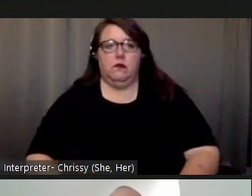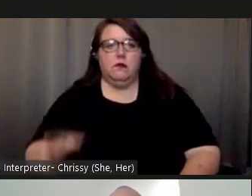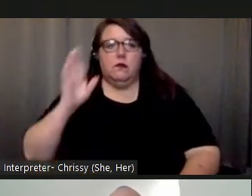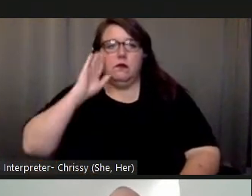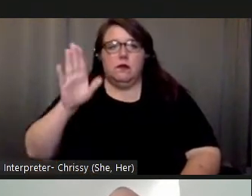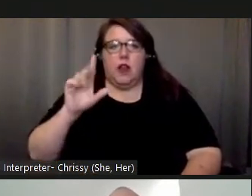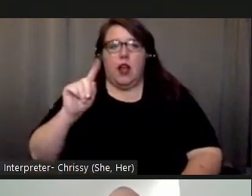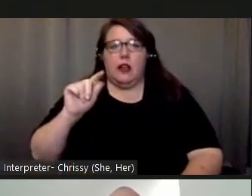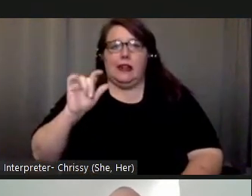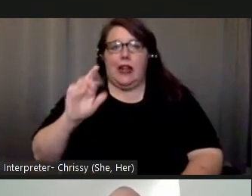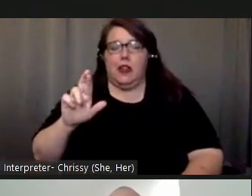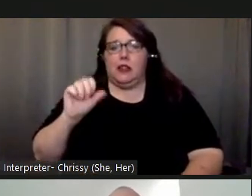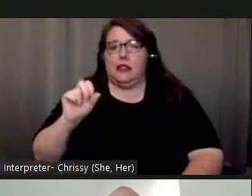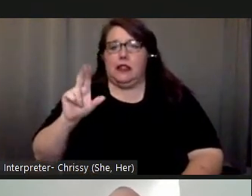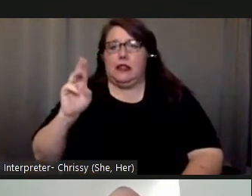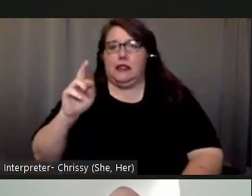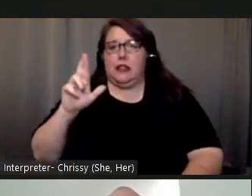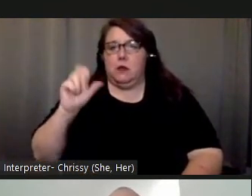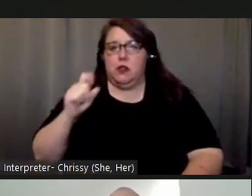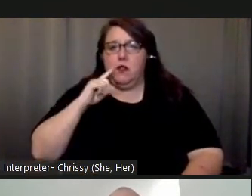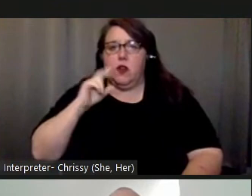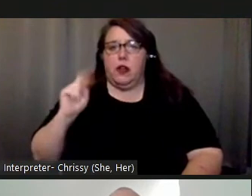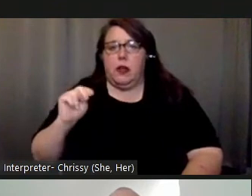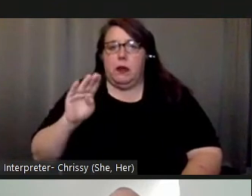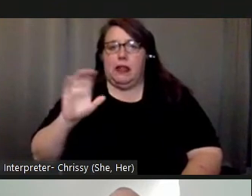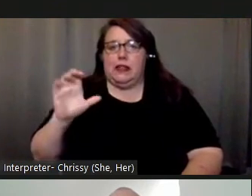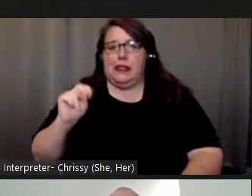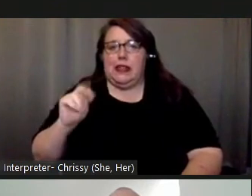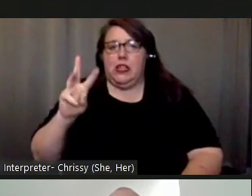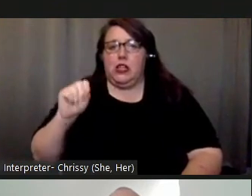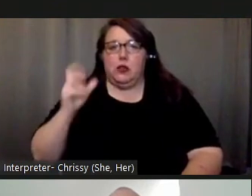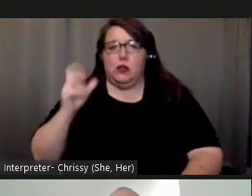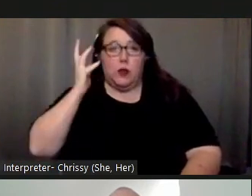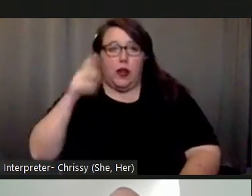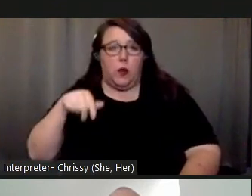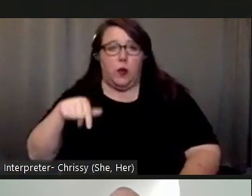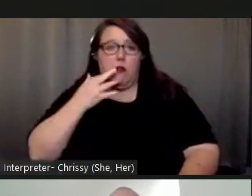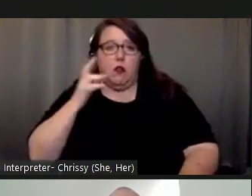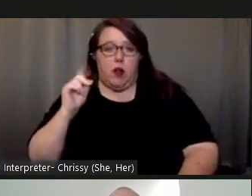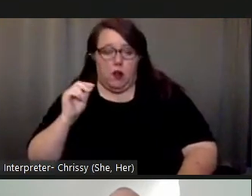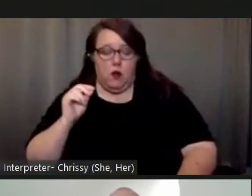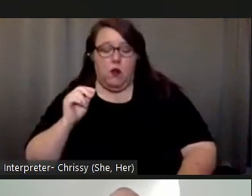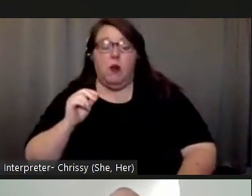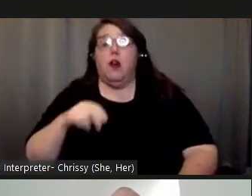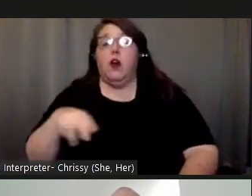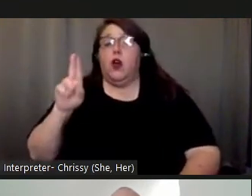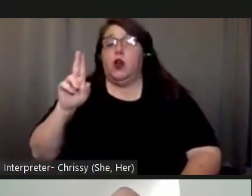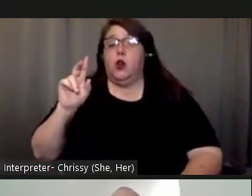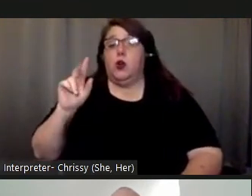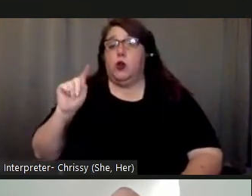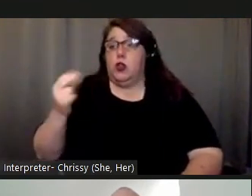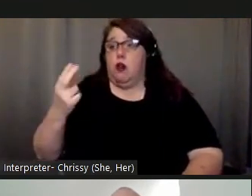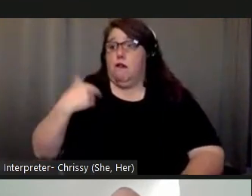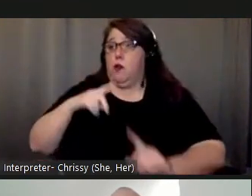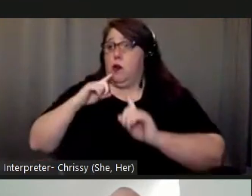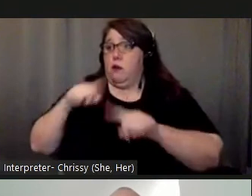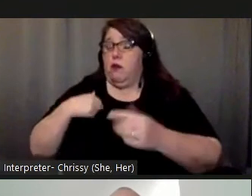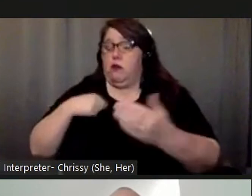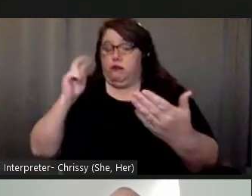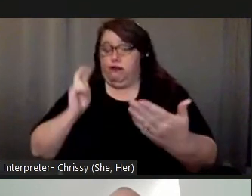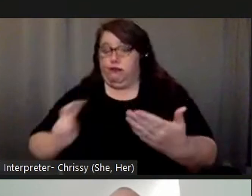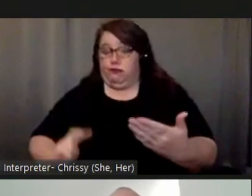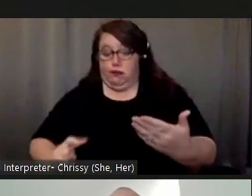Hi, Taylor Summers for NBC News Radio in Colorado. I read a report this morning out of Utah that they actually expect the number of